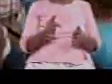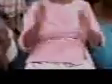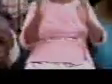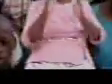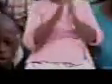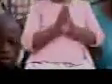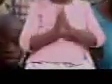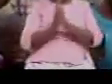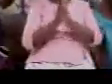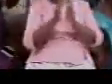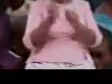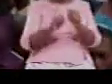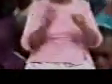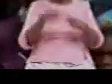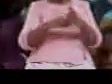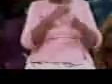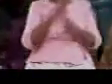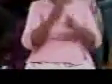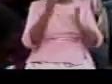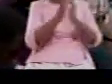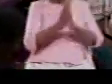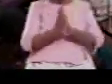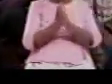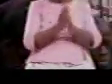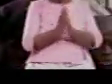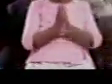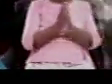South Africa, are you praying?